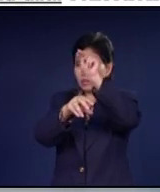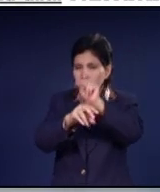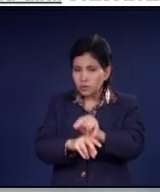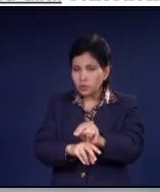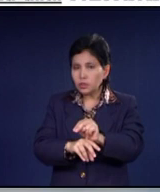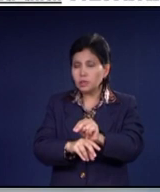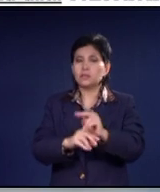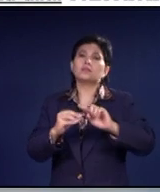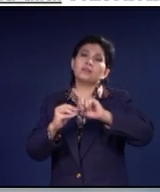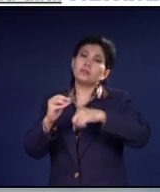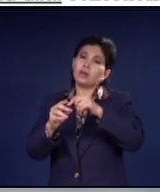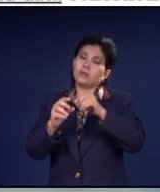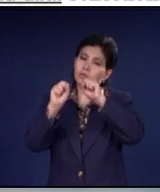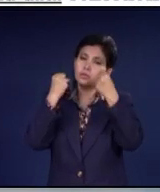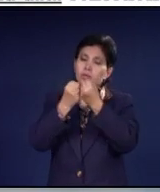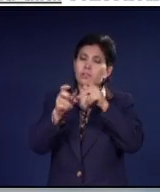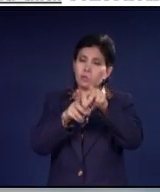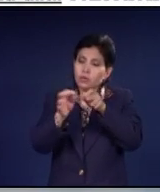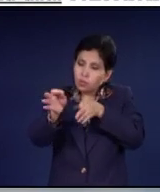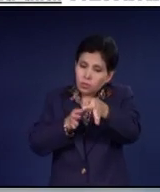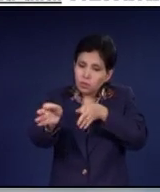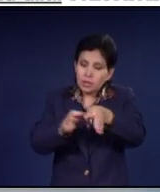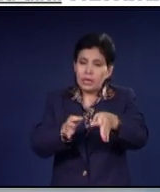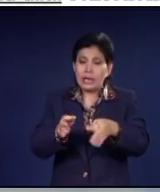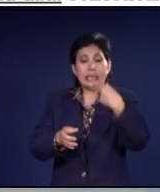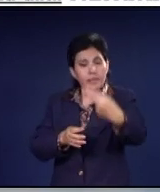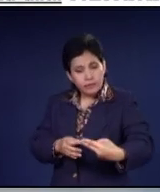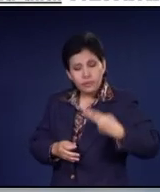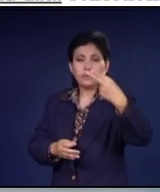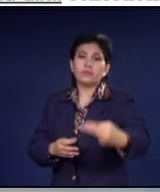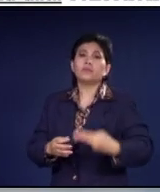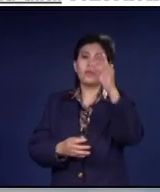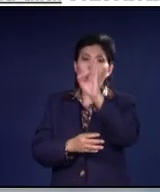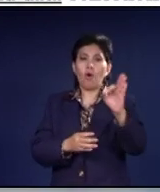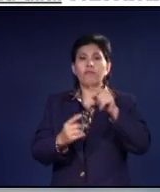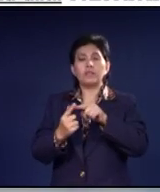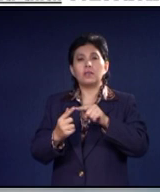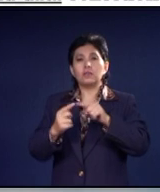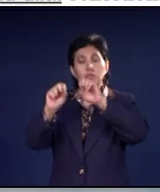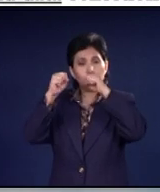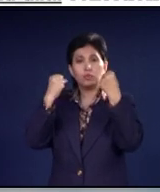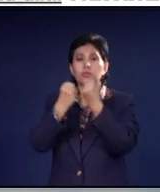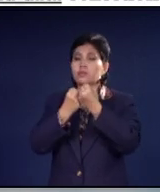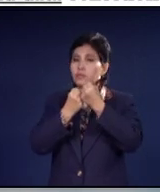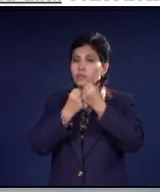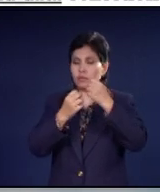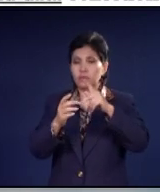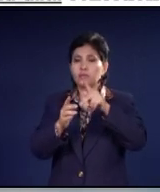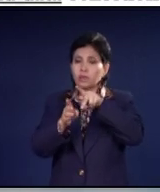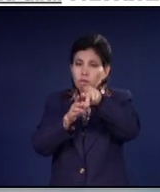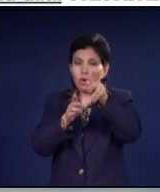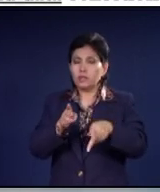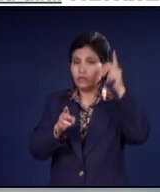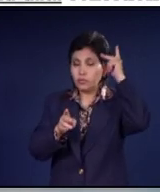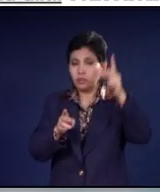social psychology, to explain the history of social psychology, to